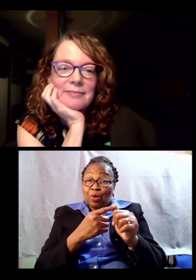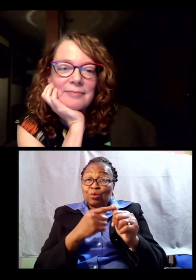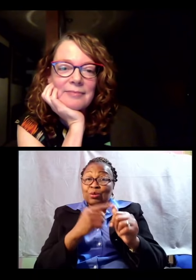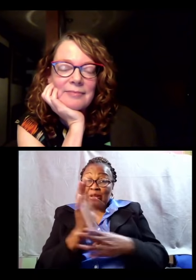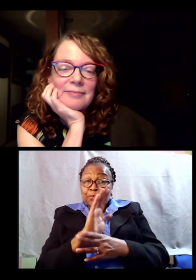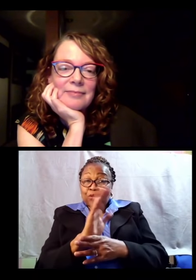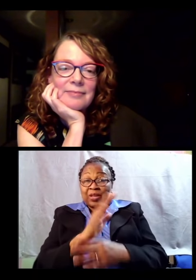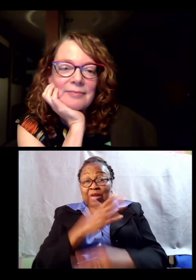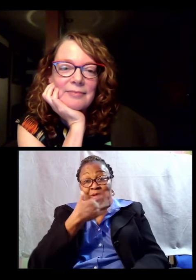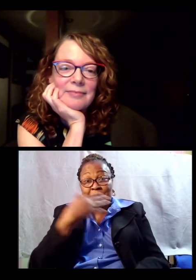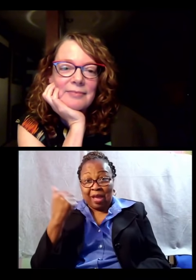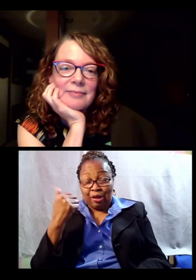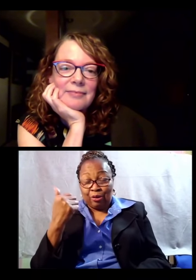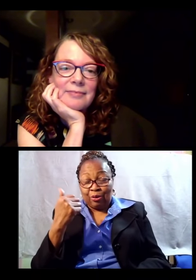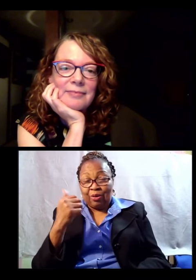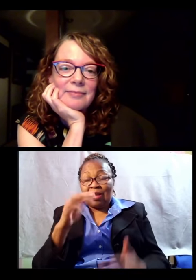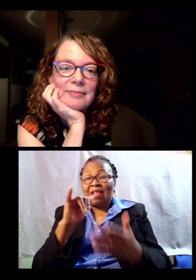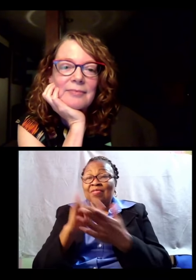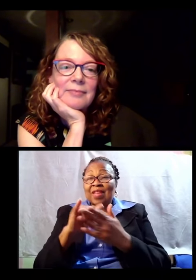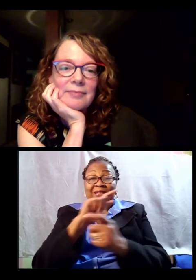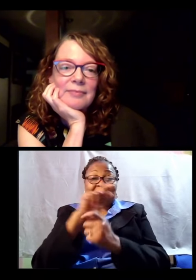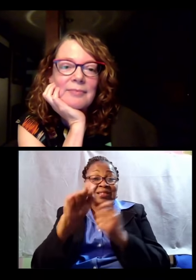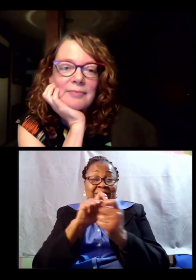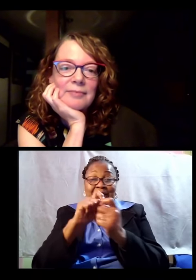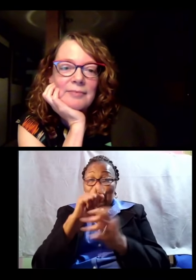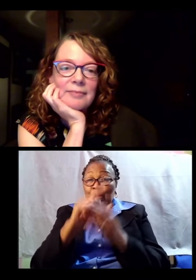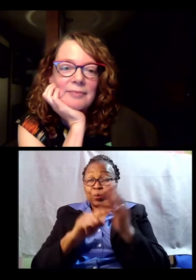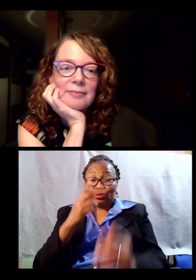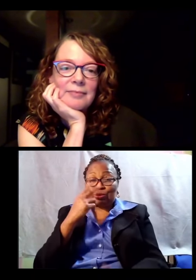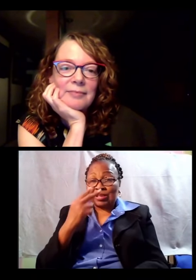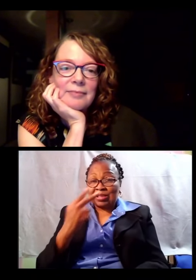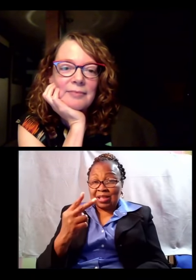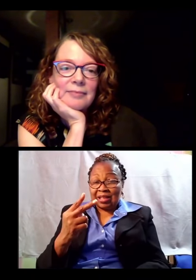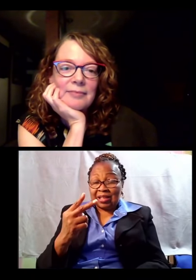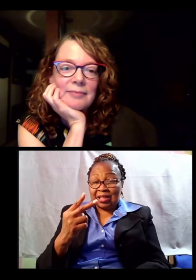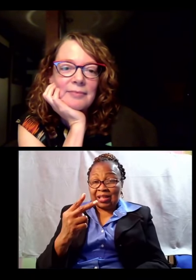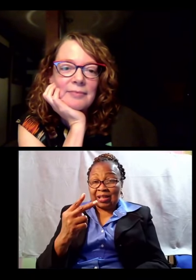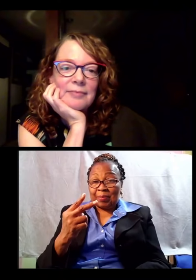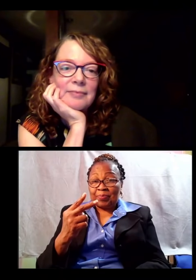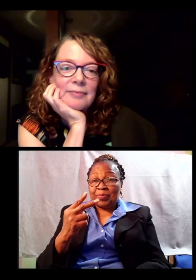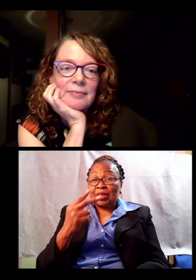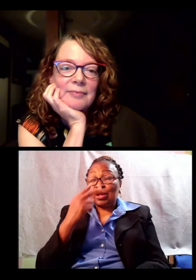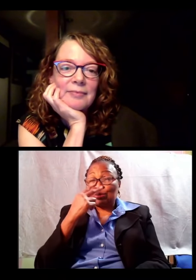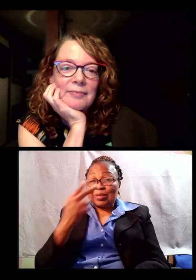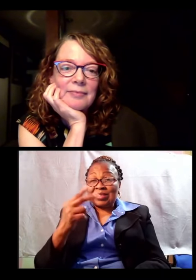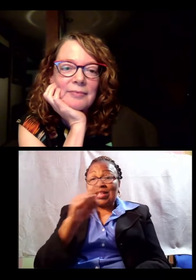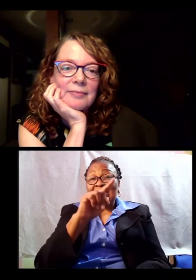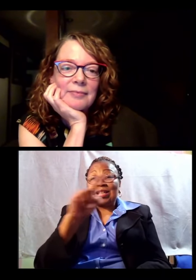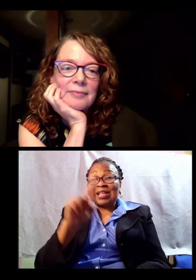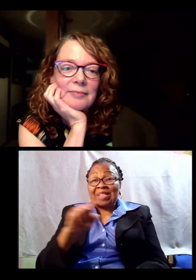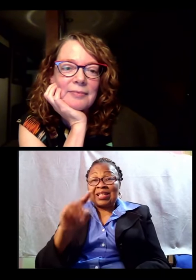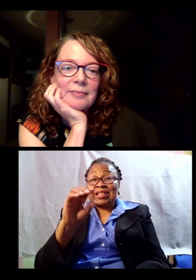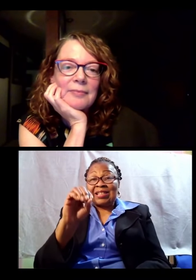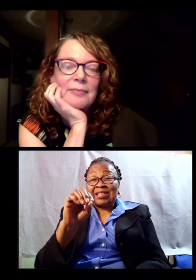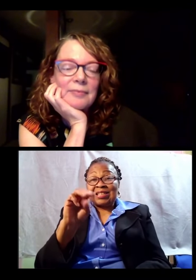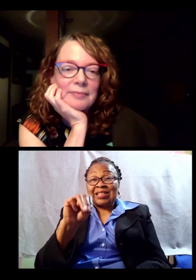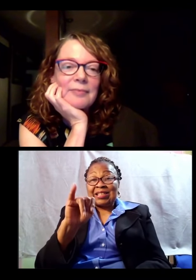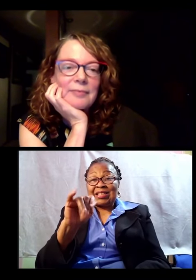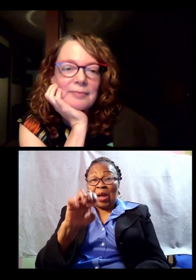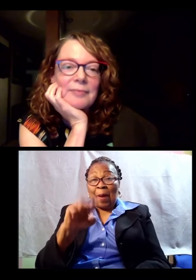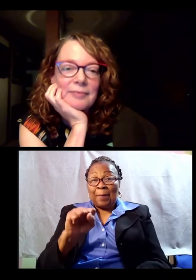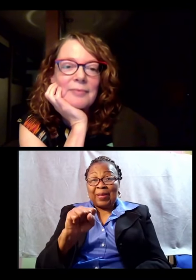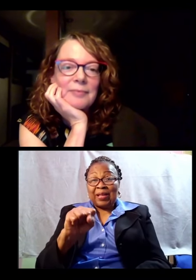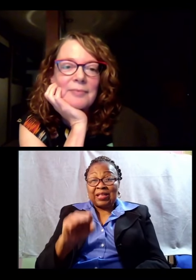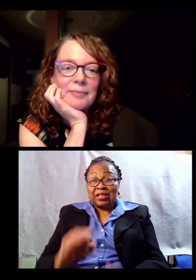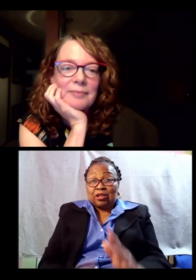And that is exactly what you see. You see the zombies are coming up out of the ground.